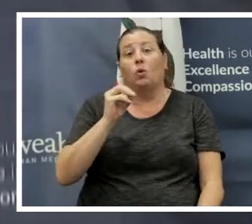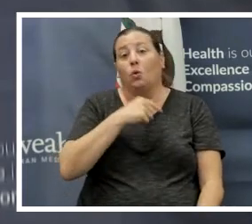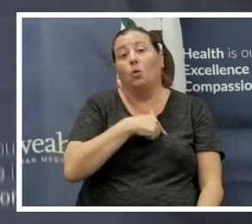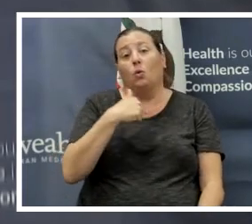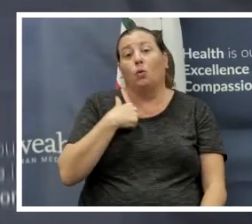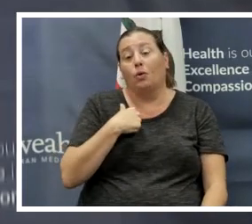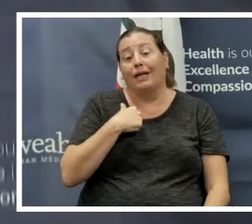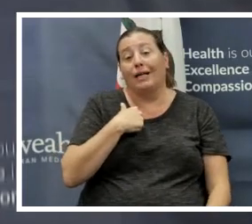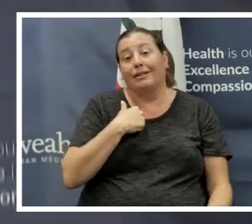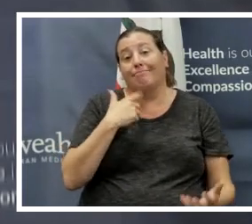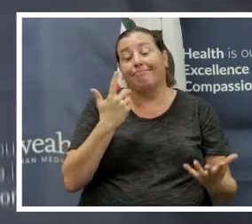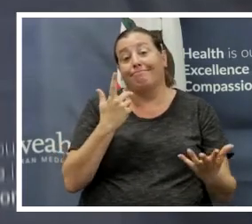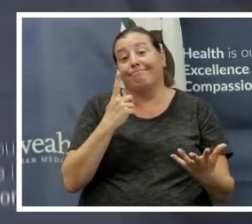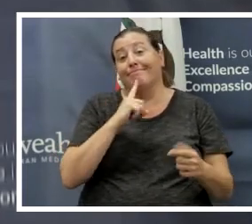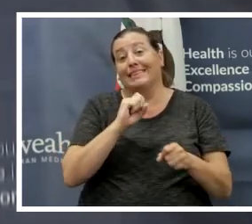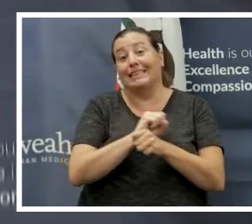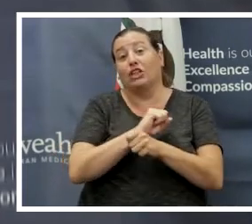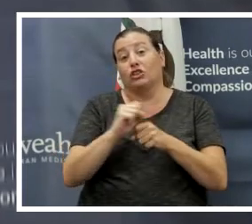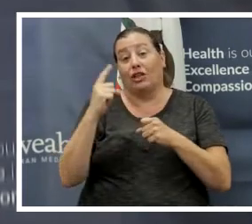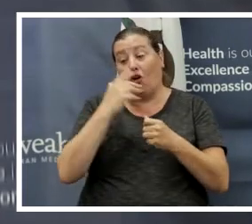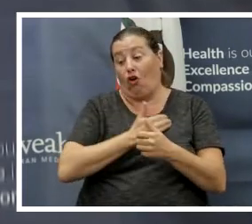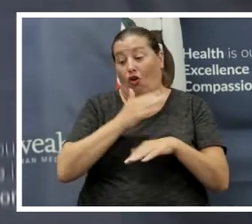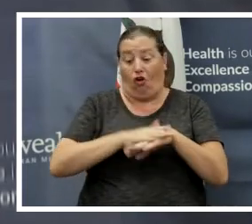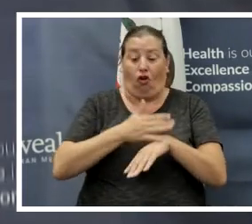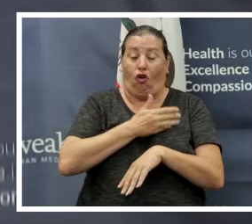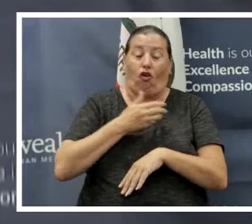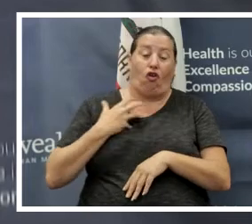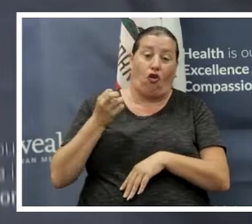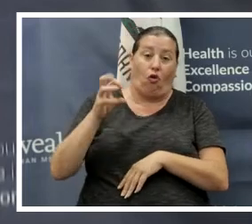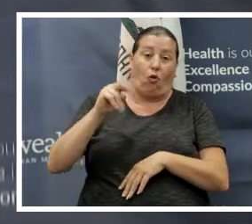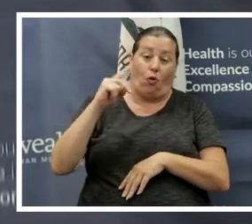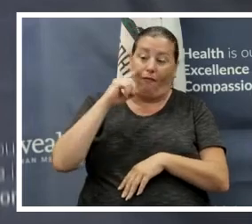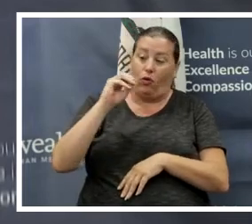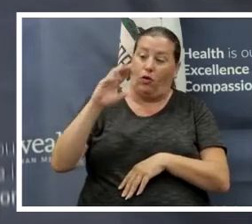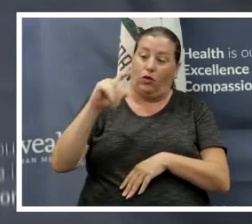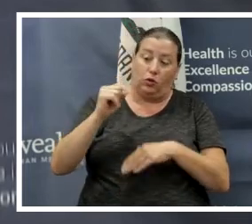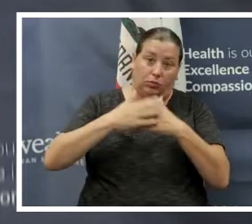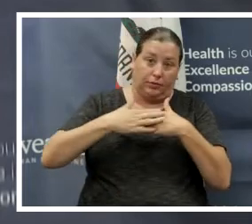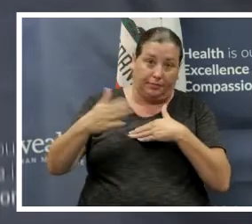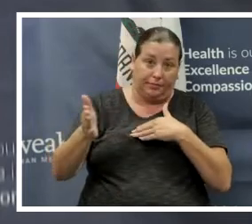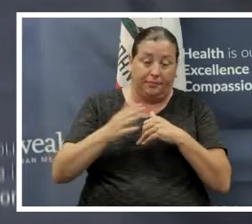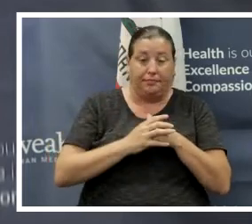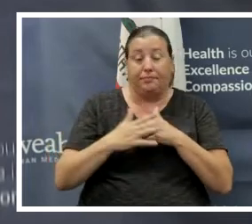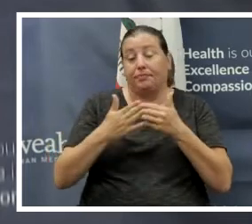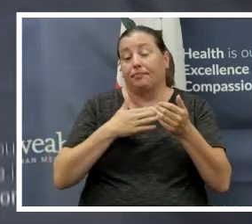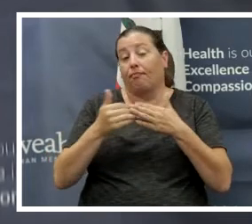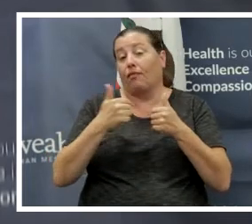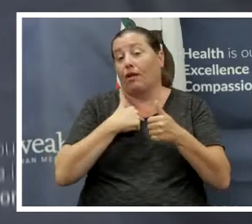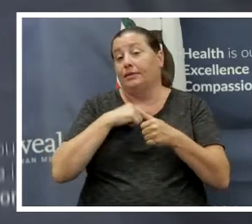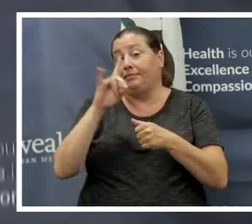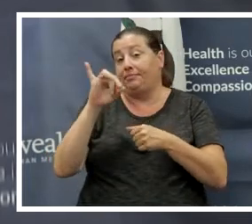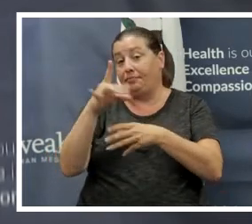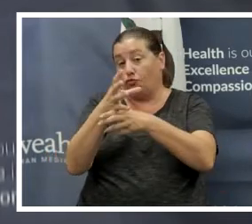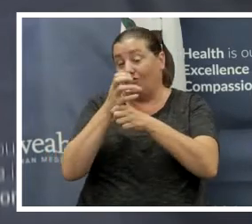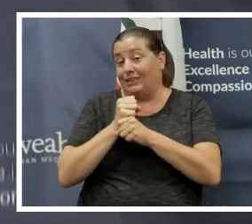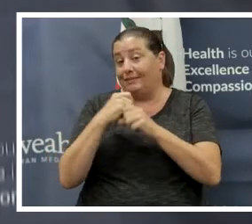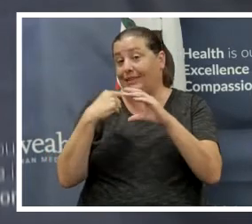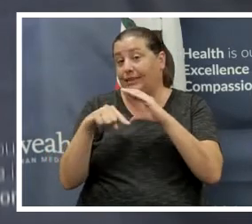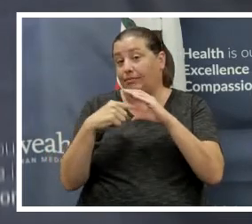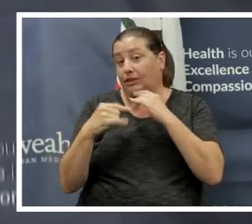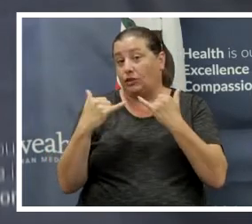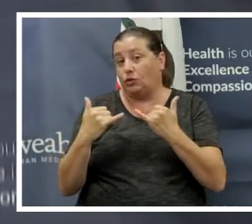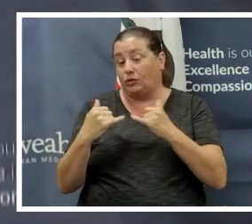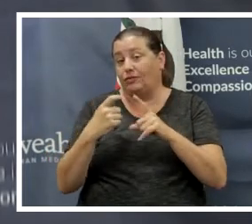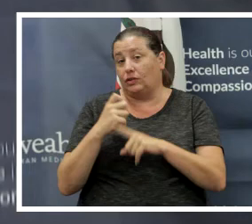right now on our own for the month of October and beyond. Although I received an email today from